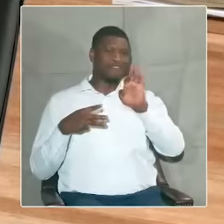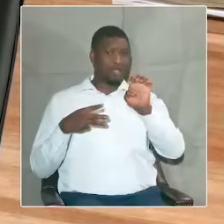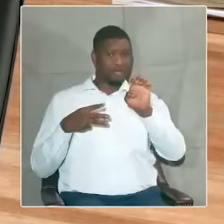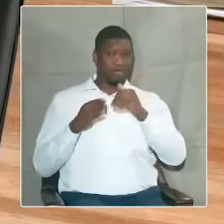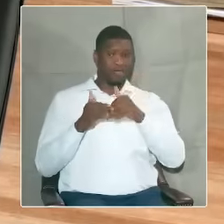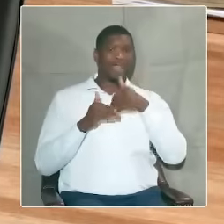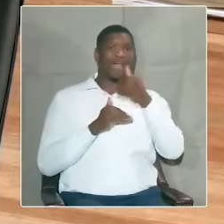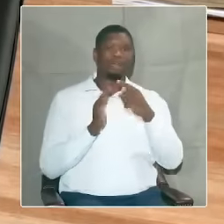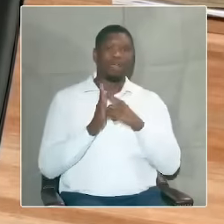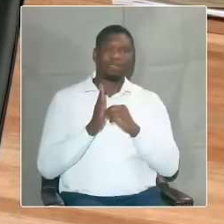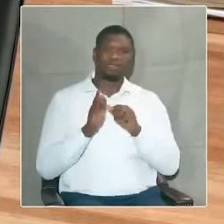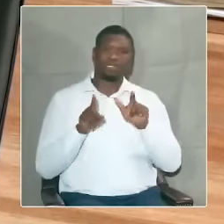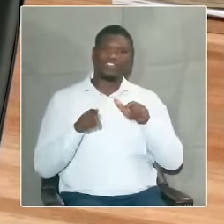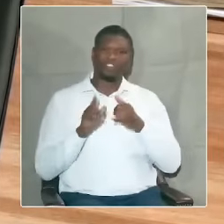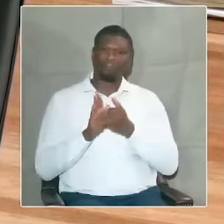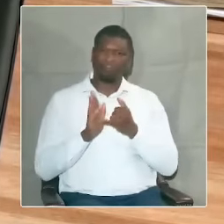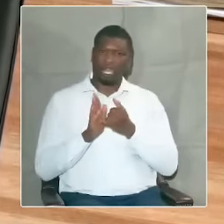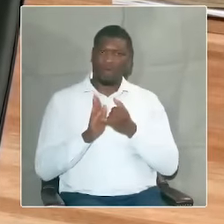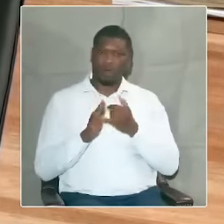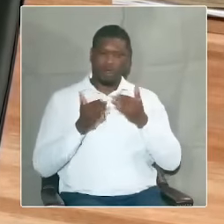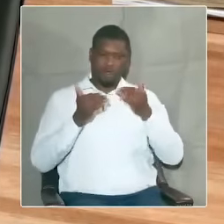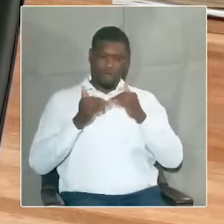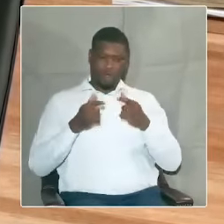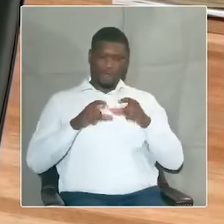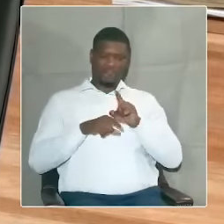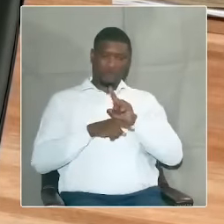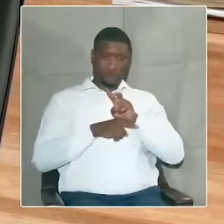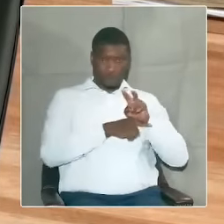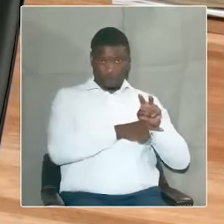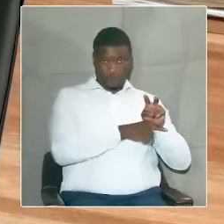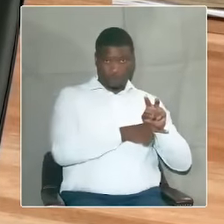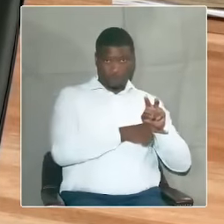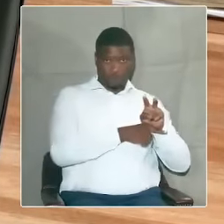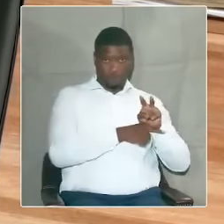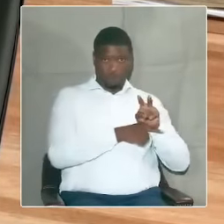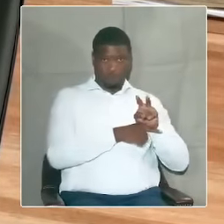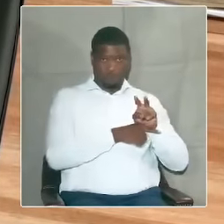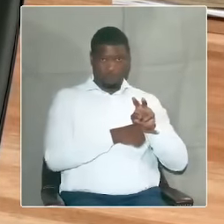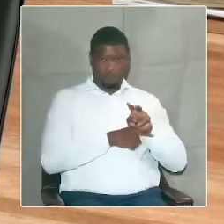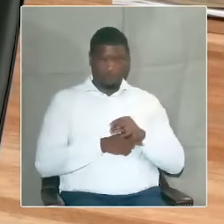17th of January, which is on paragraph 122,